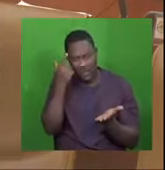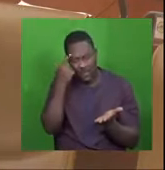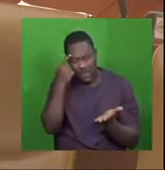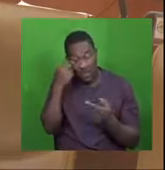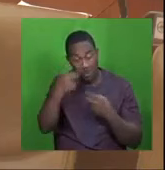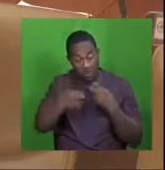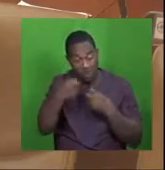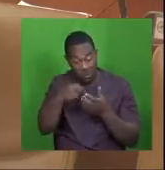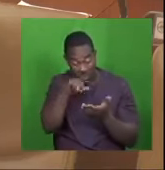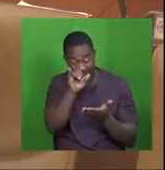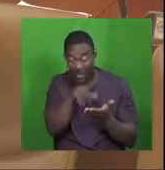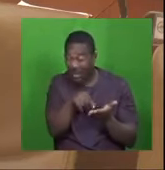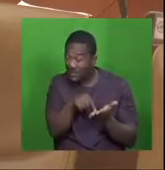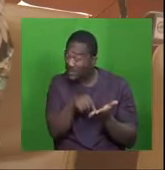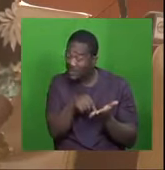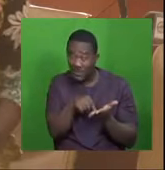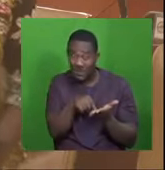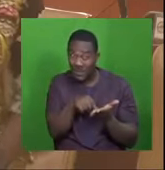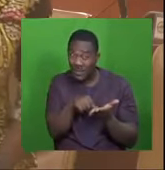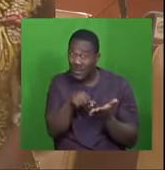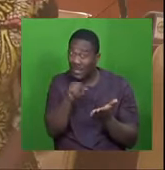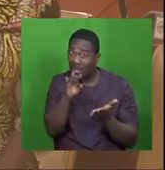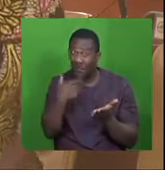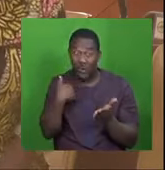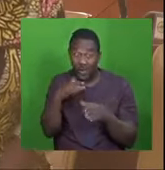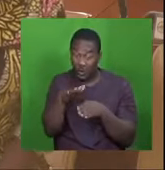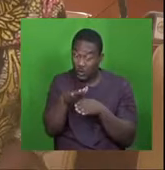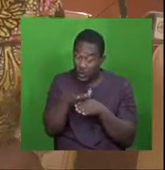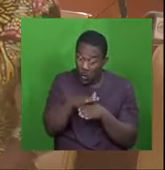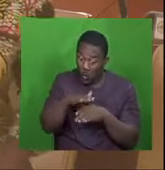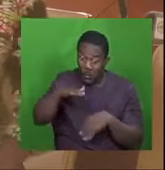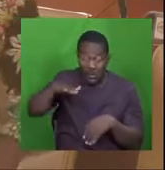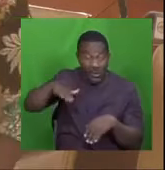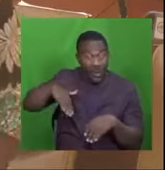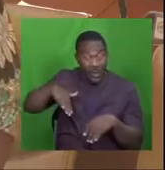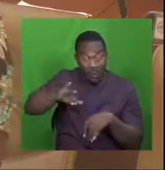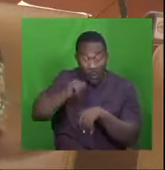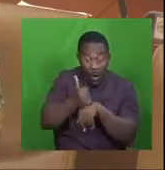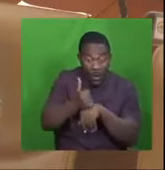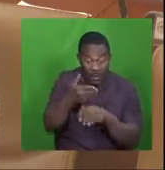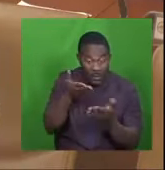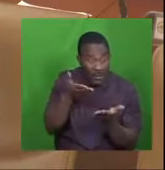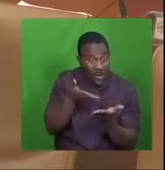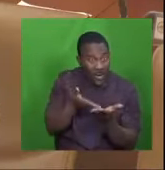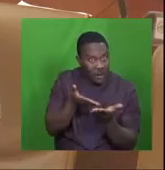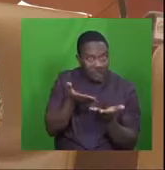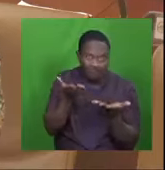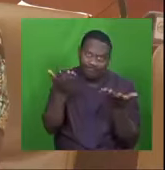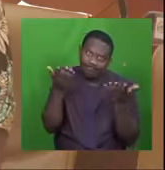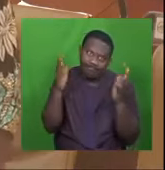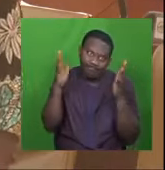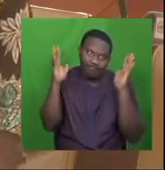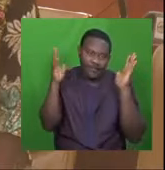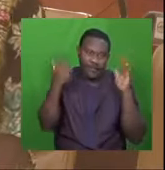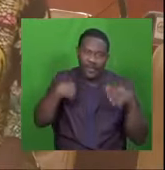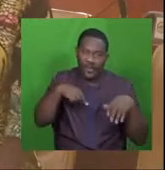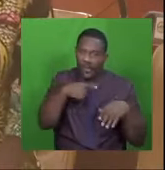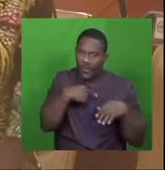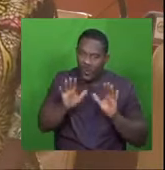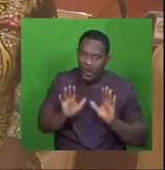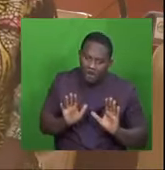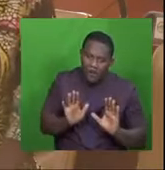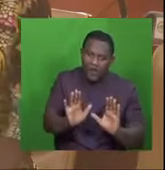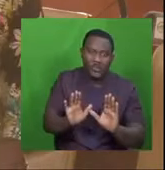every delay that we delay in passing out this revenue measure means we are pushing